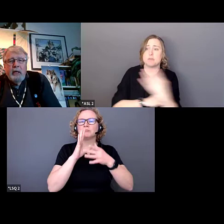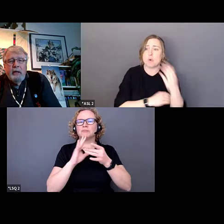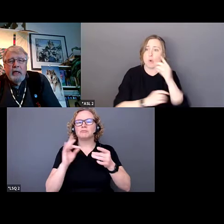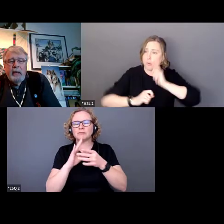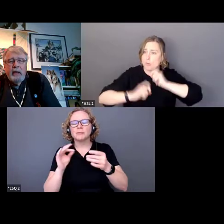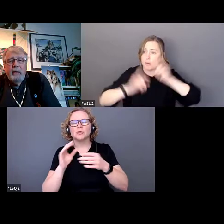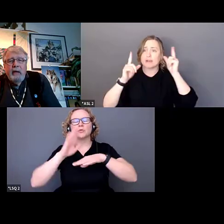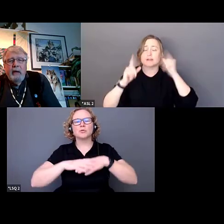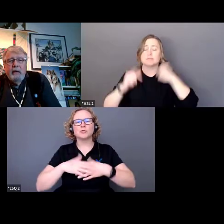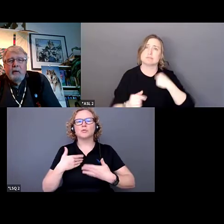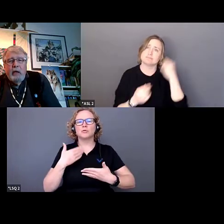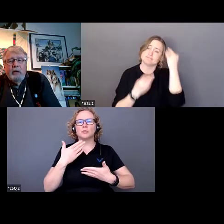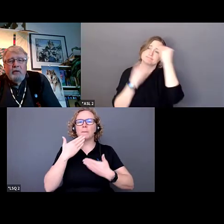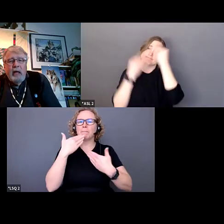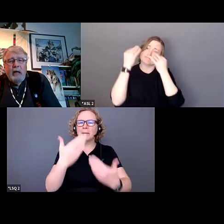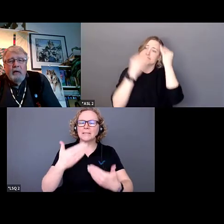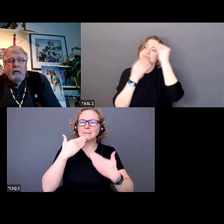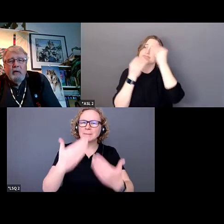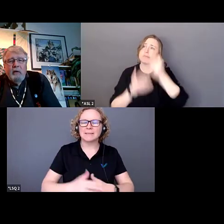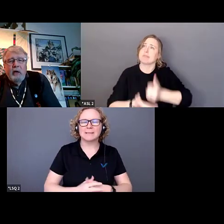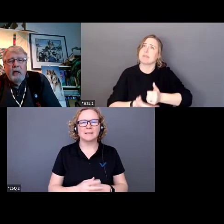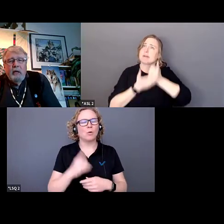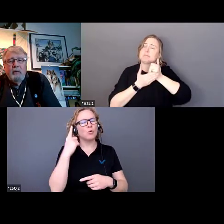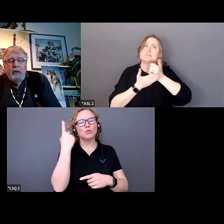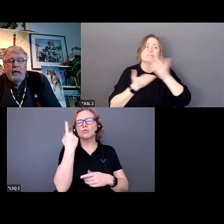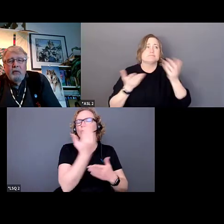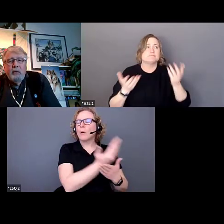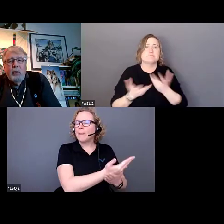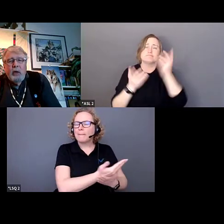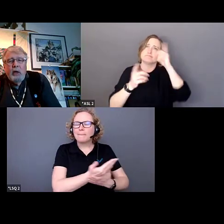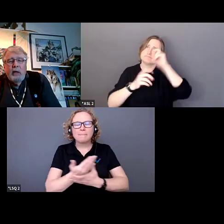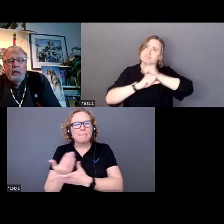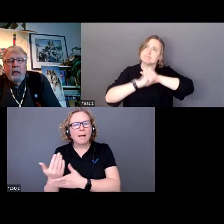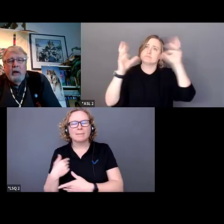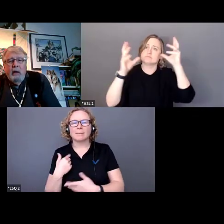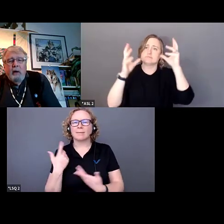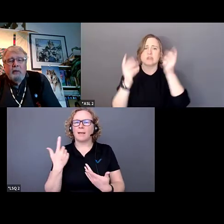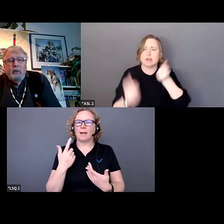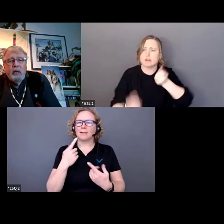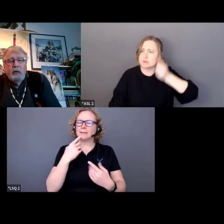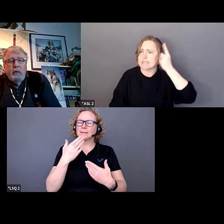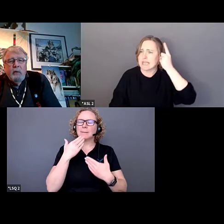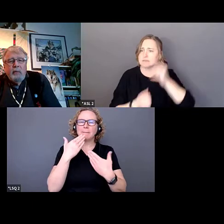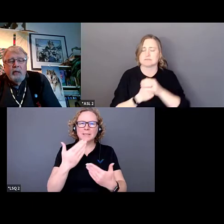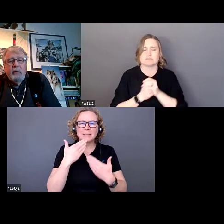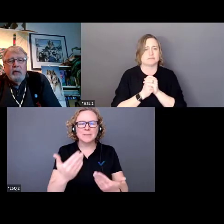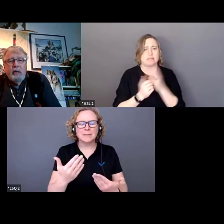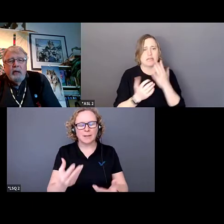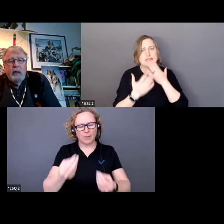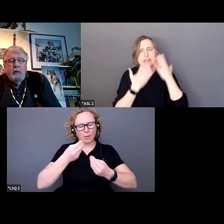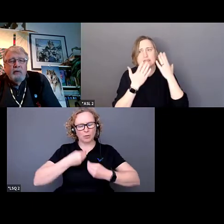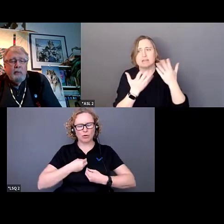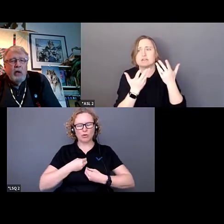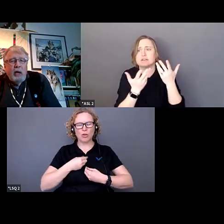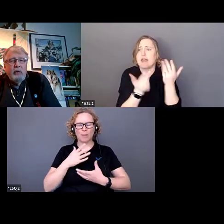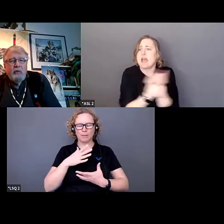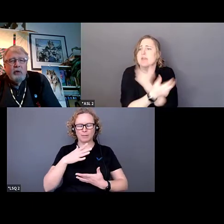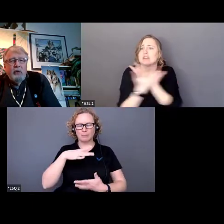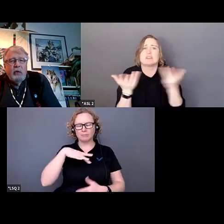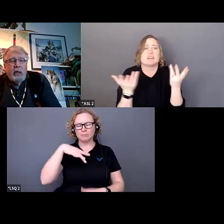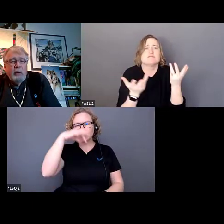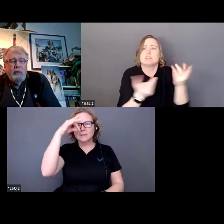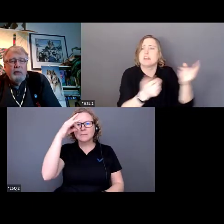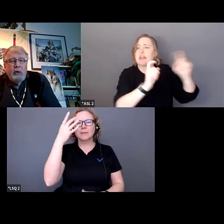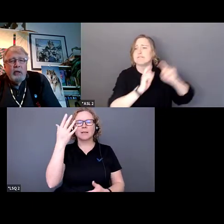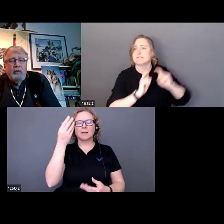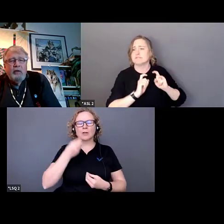sets my thinking to understand and give thanks for all of what we've been given. And we sometimes refer